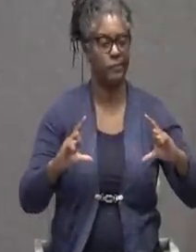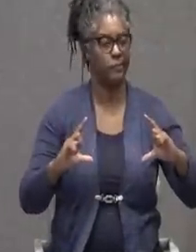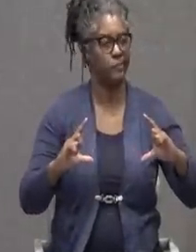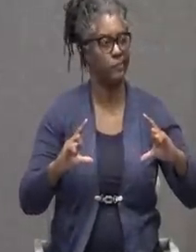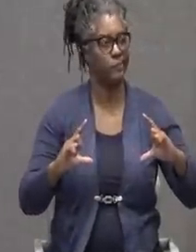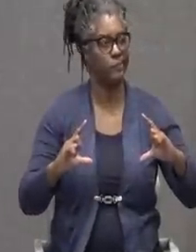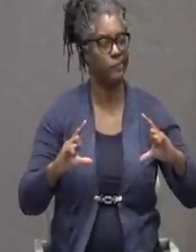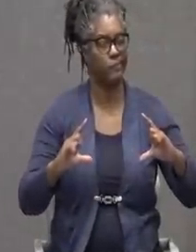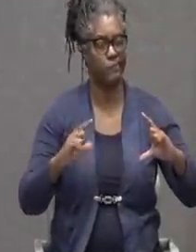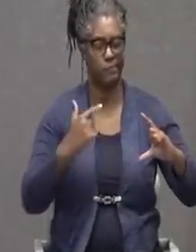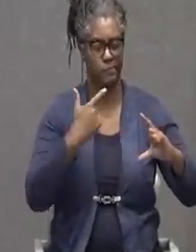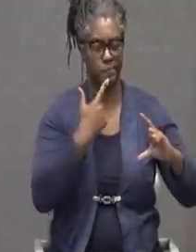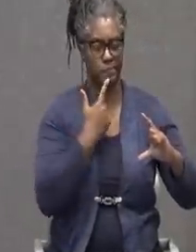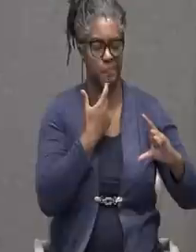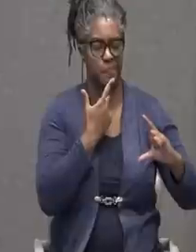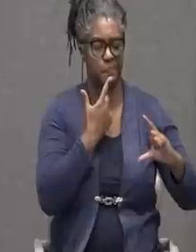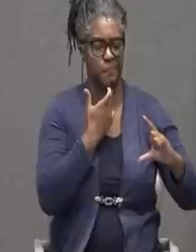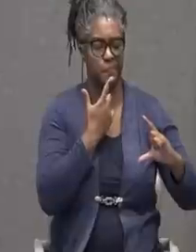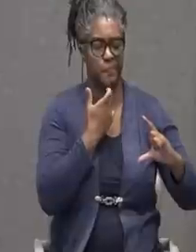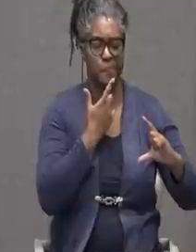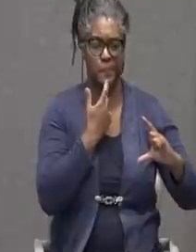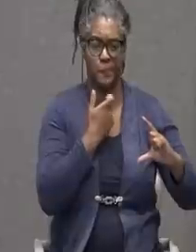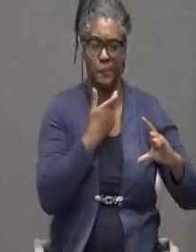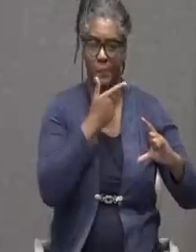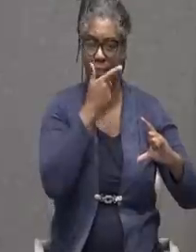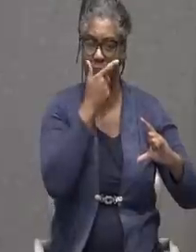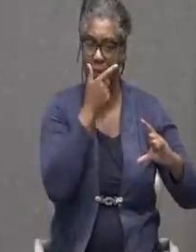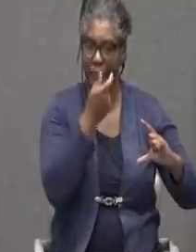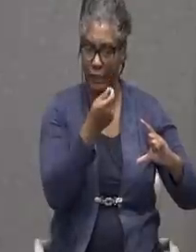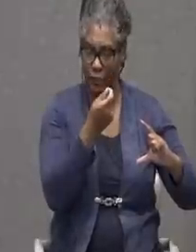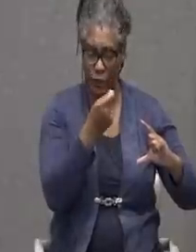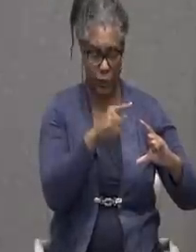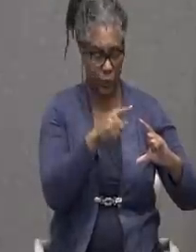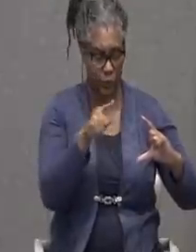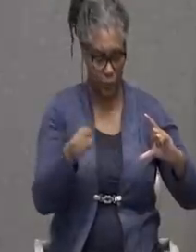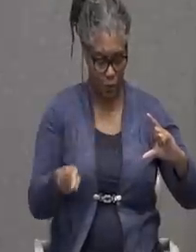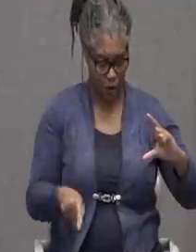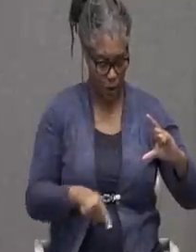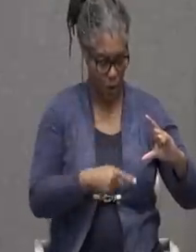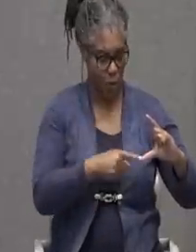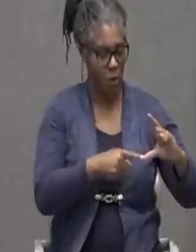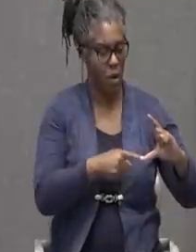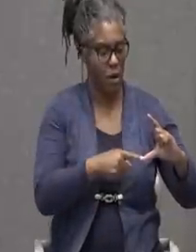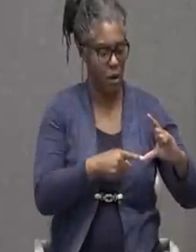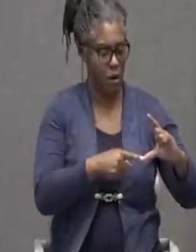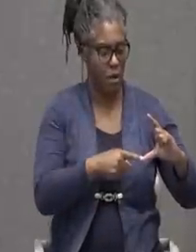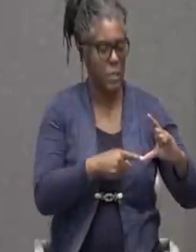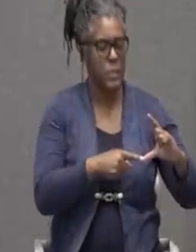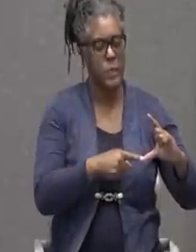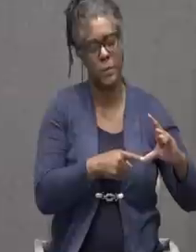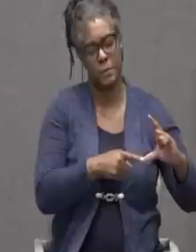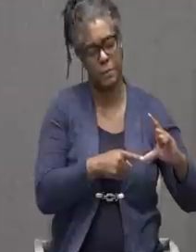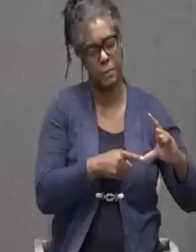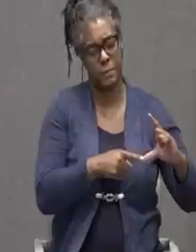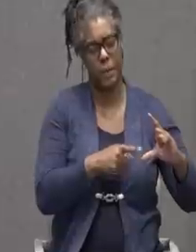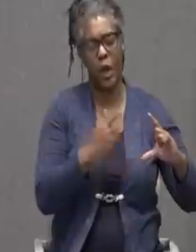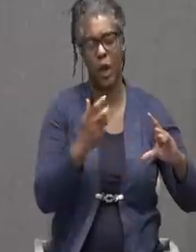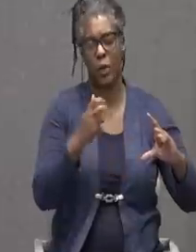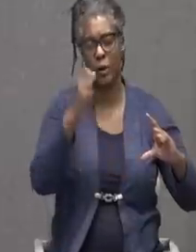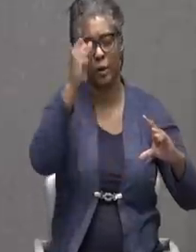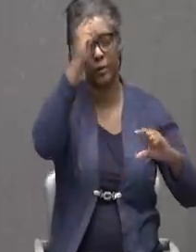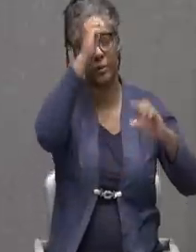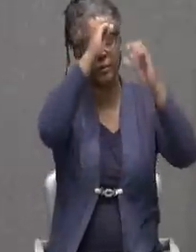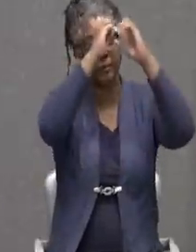What's really interesting about round plates is I'm going to try and envision what sort of